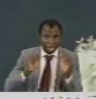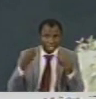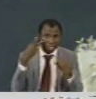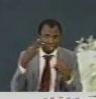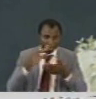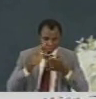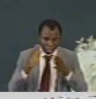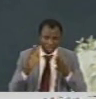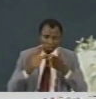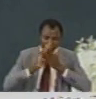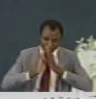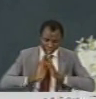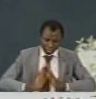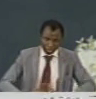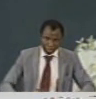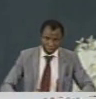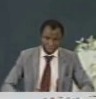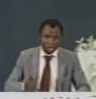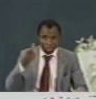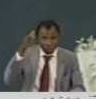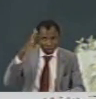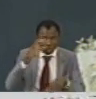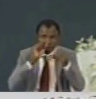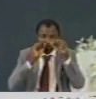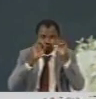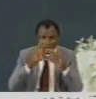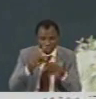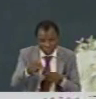calmness. God bless you.